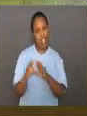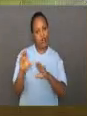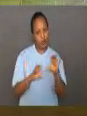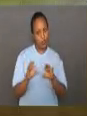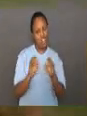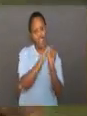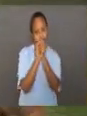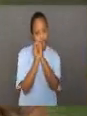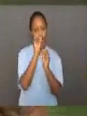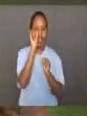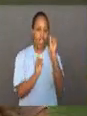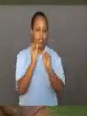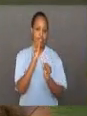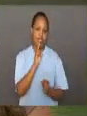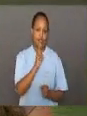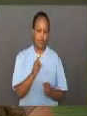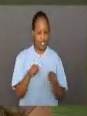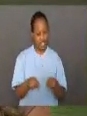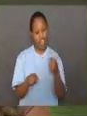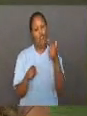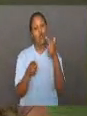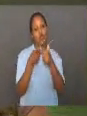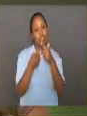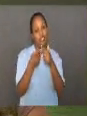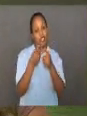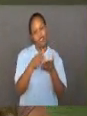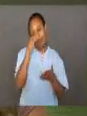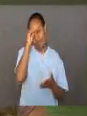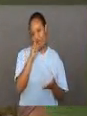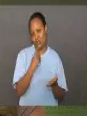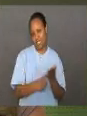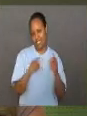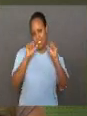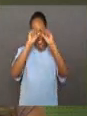oppression. This is our second lesson on this topic.